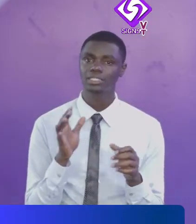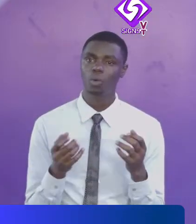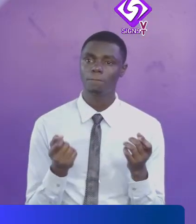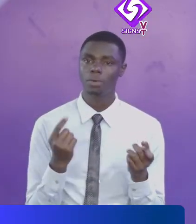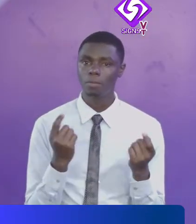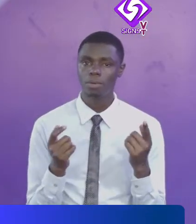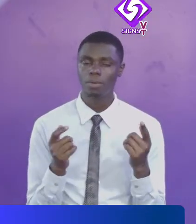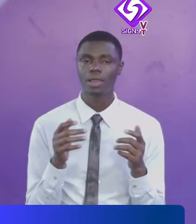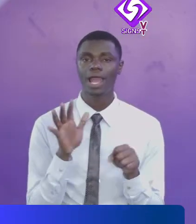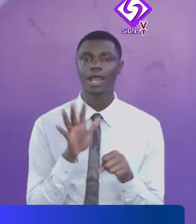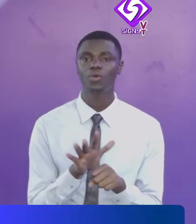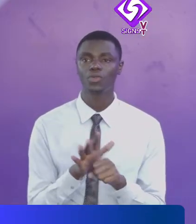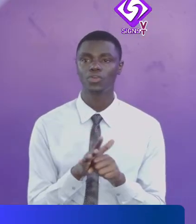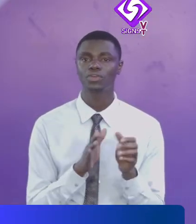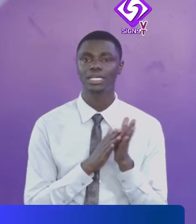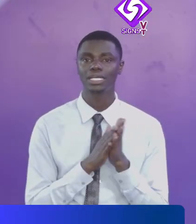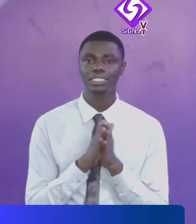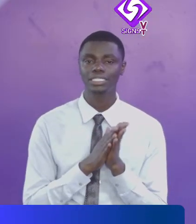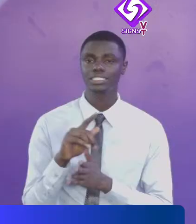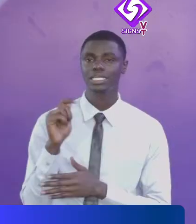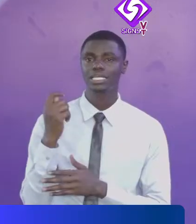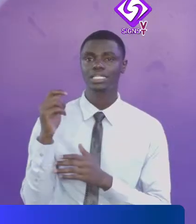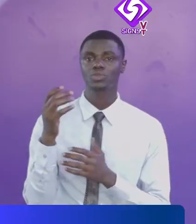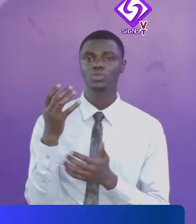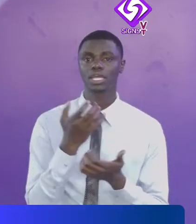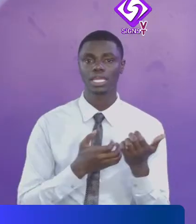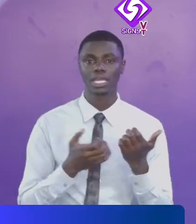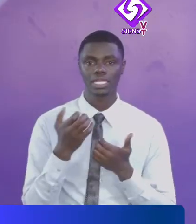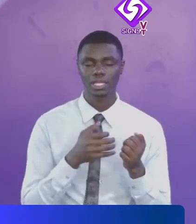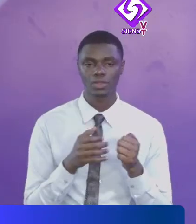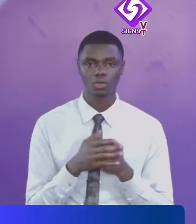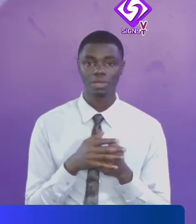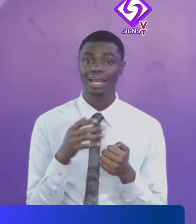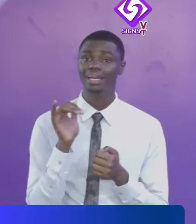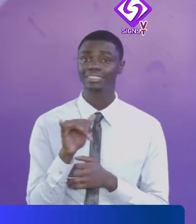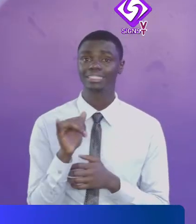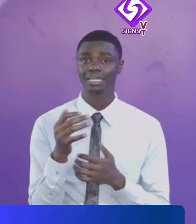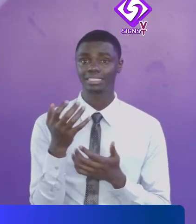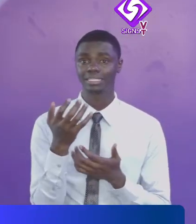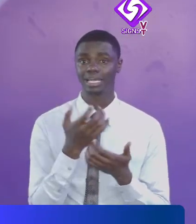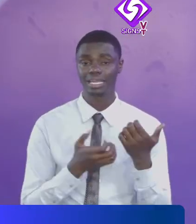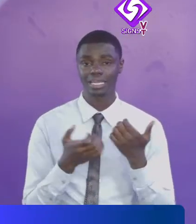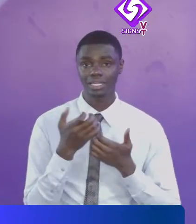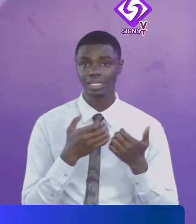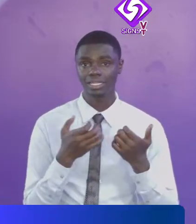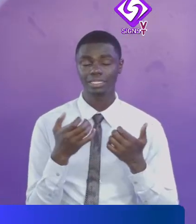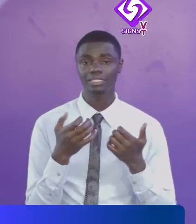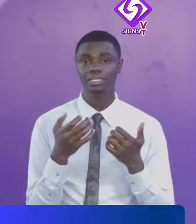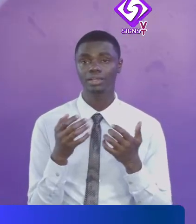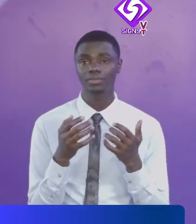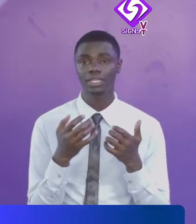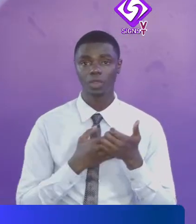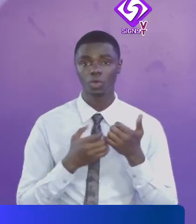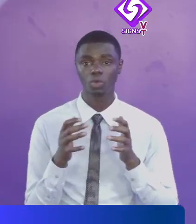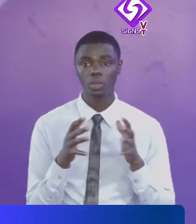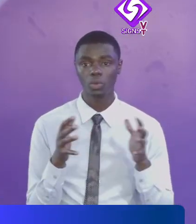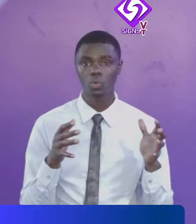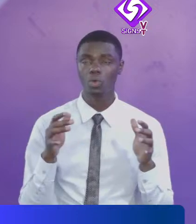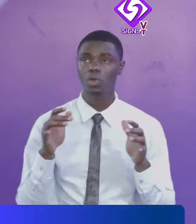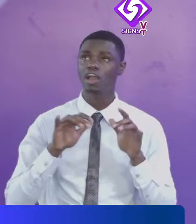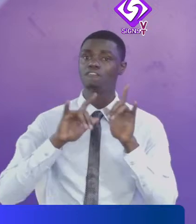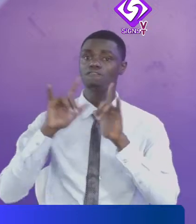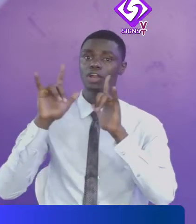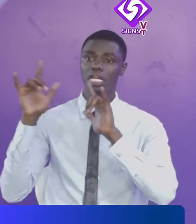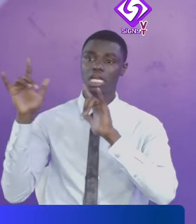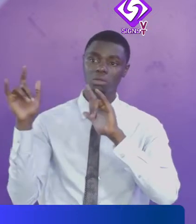of interest into the Kenyan economy. As that interest grows, as we see foreigners coming on board, as we're seeing a lot of these challenges that we